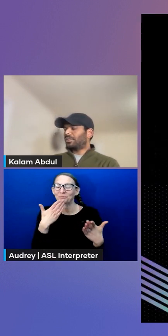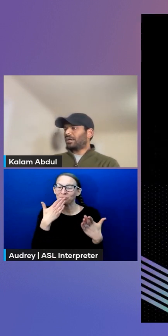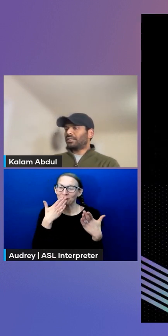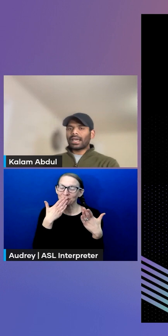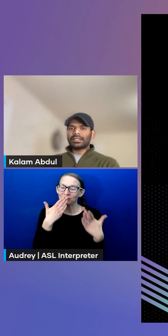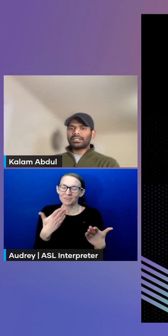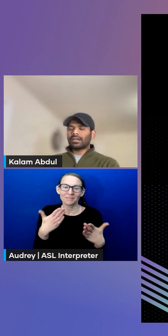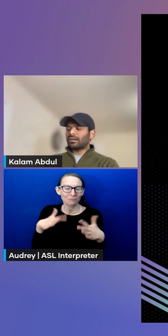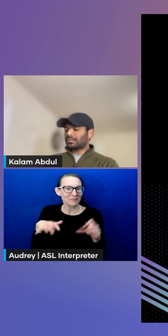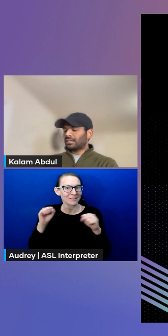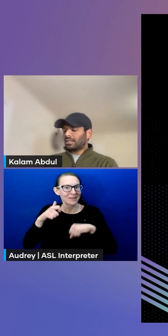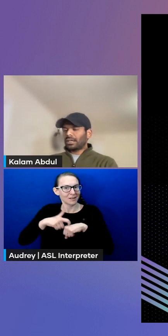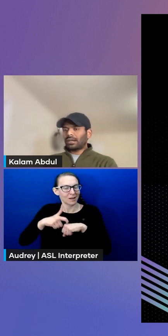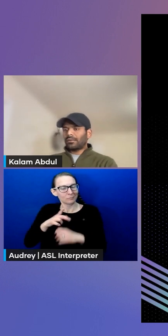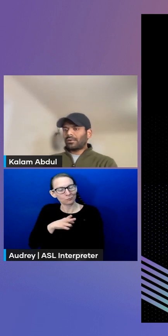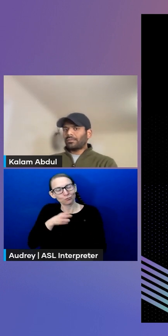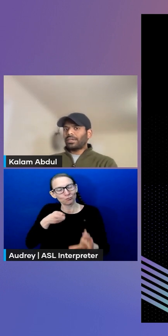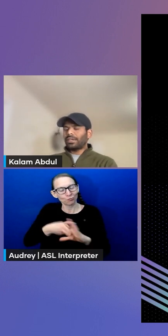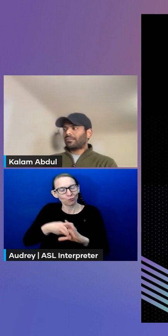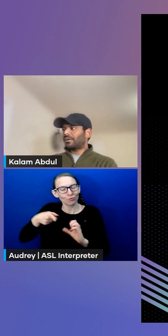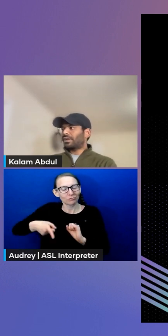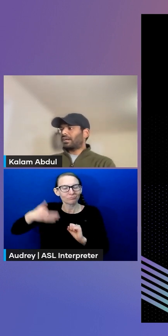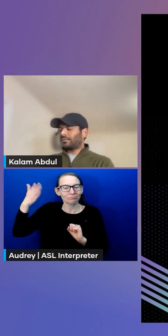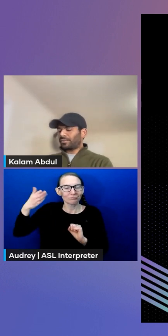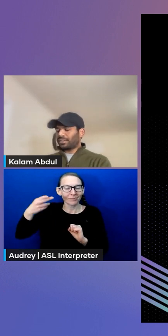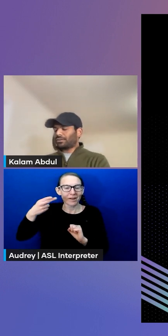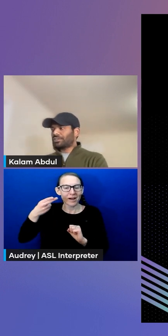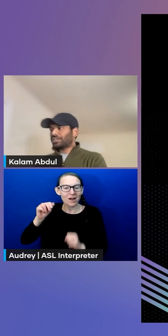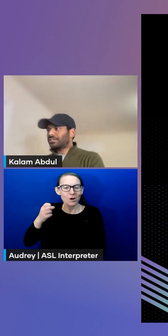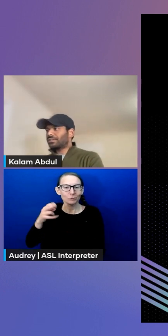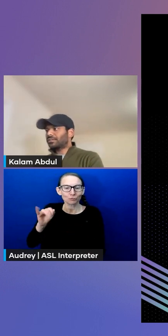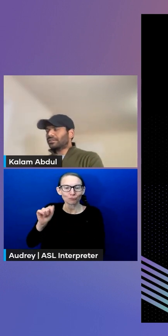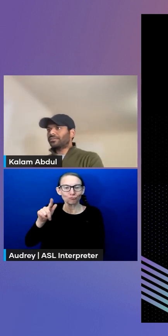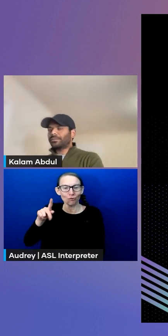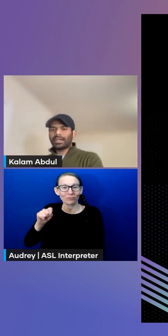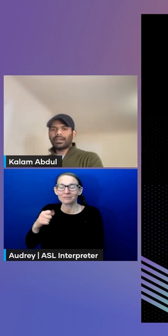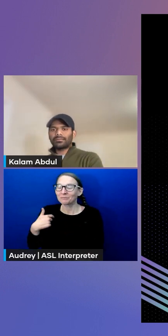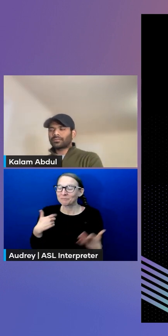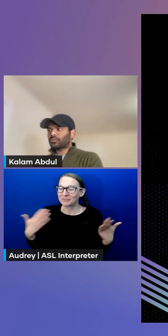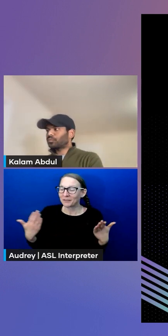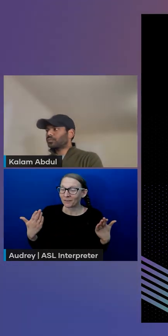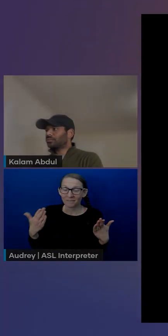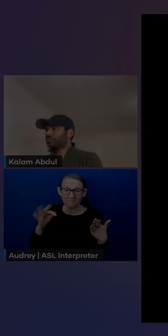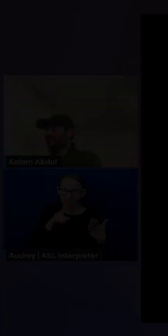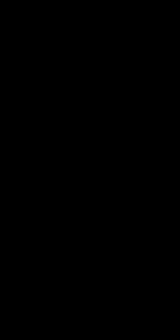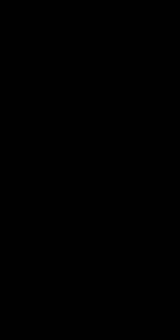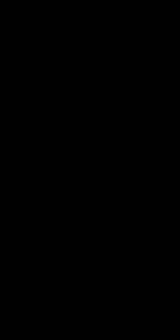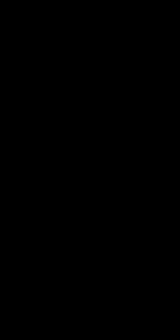to join the Hashi Talks. I'll be here for any questions if you may have.